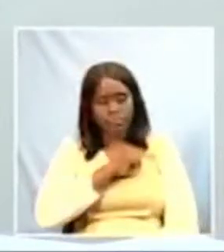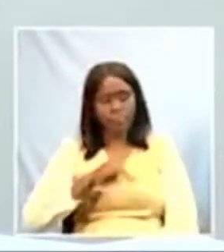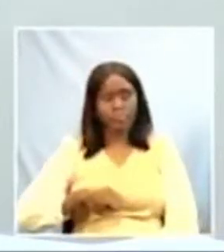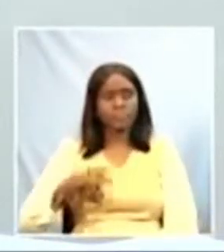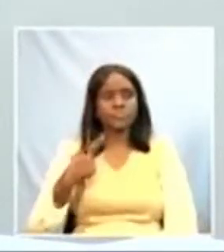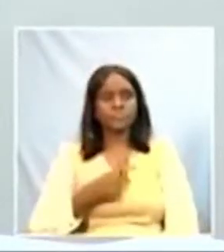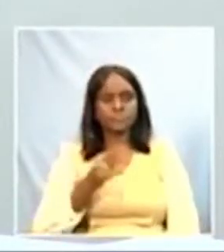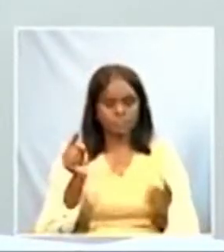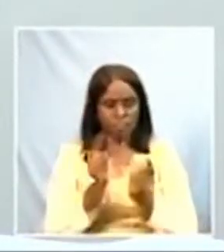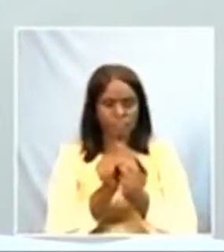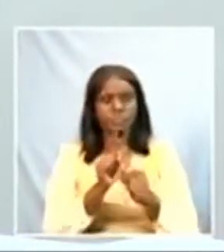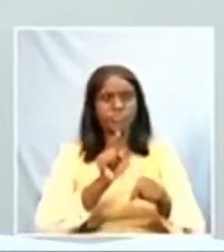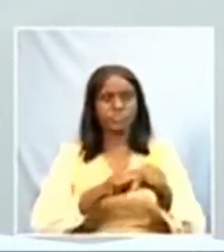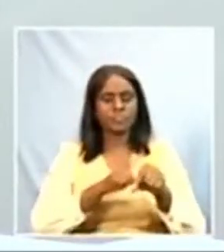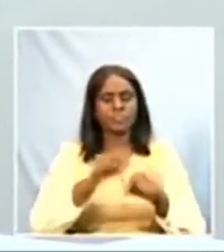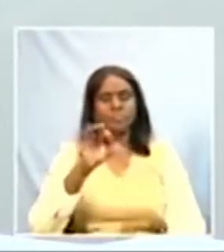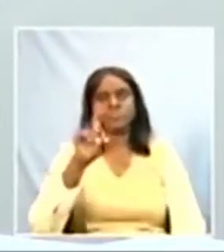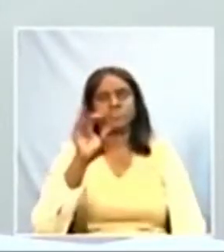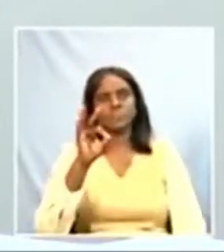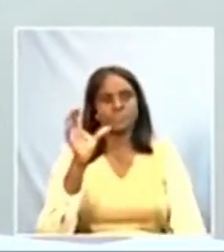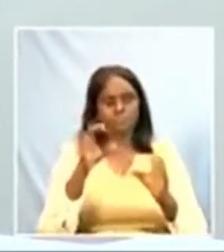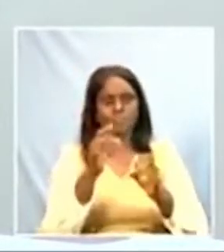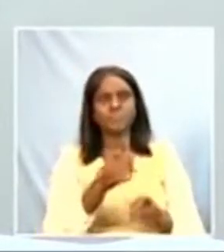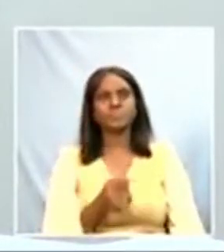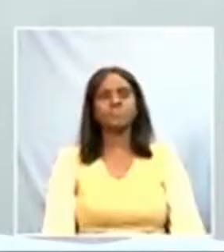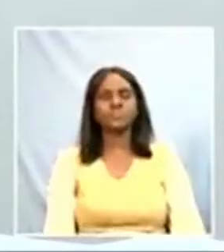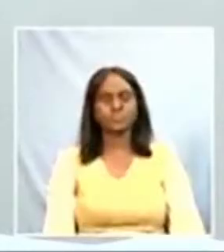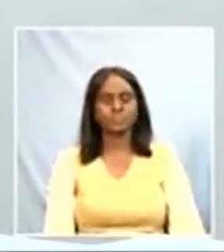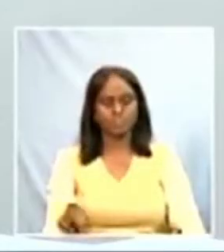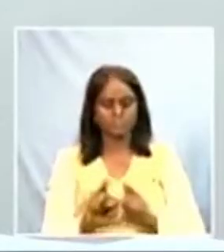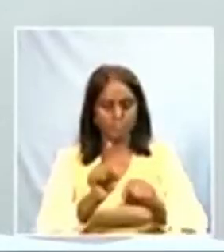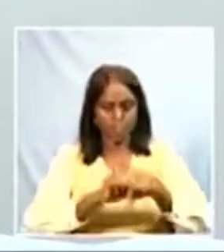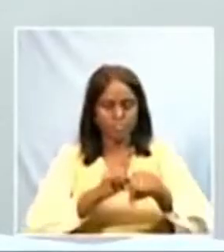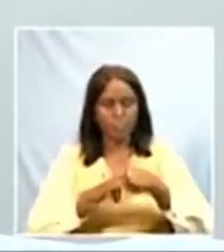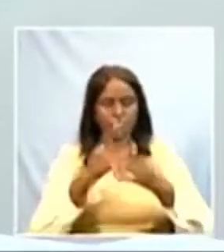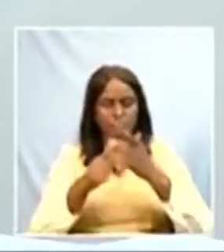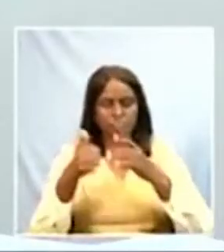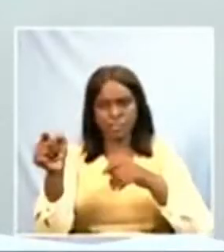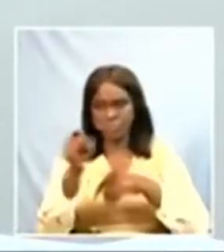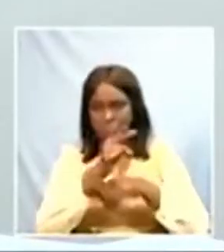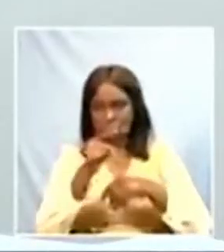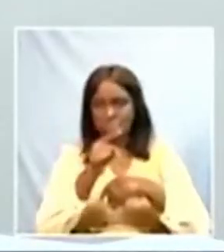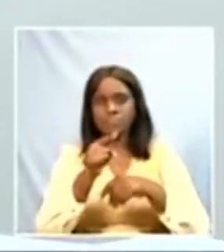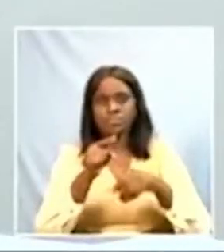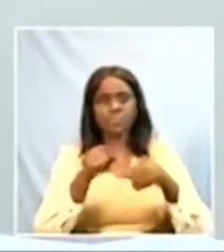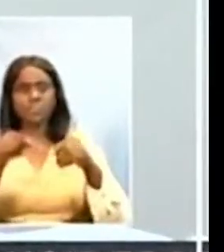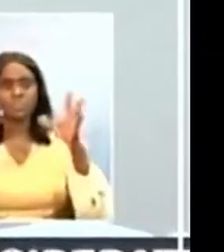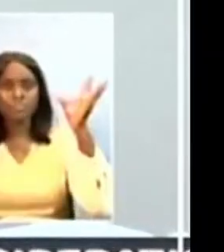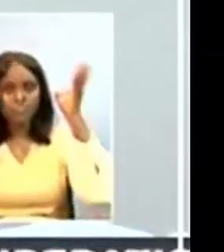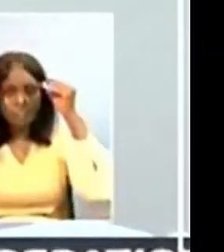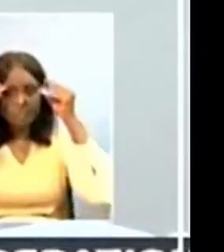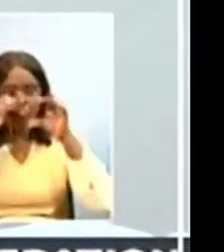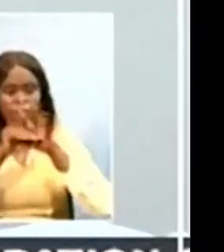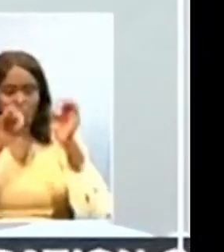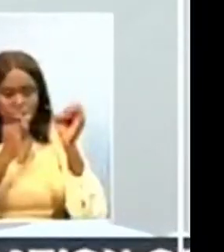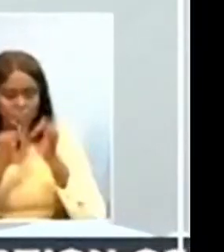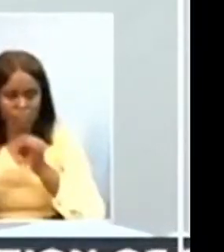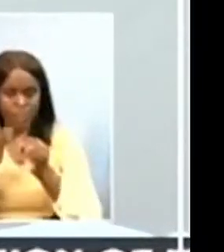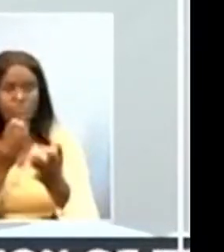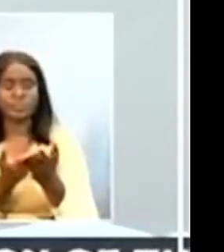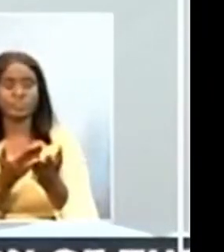meet during the CDF committees, and the time that you take over as technocrats in the